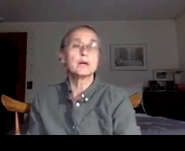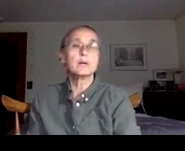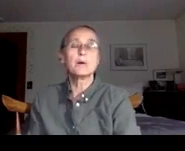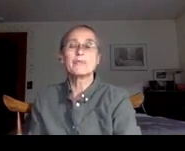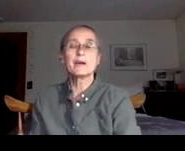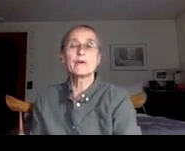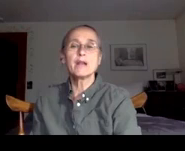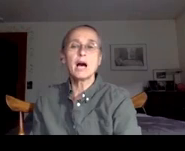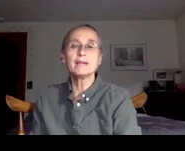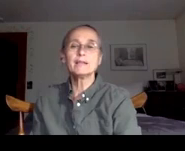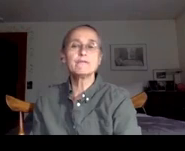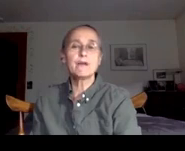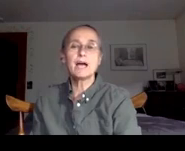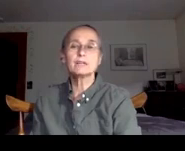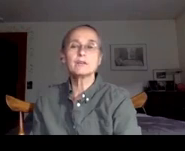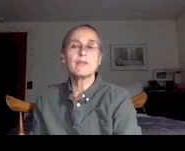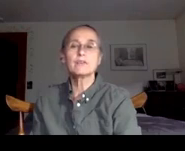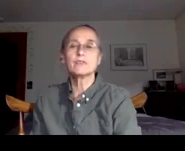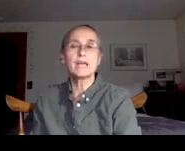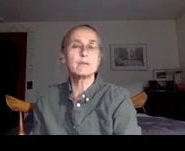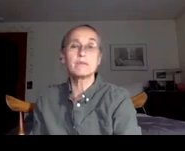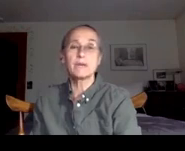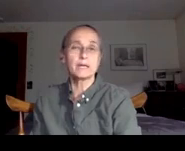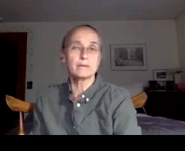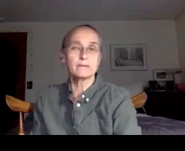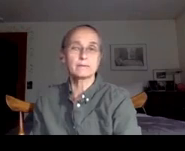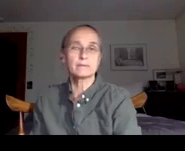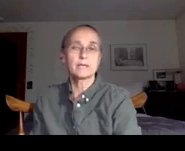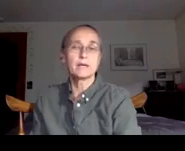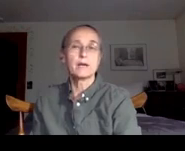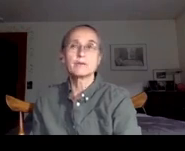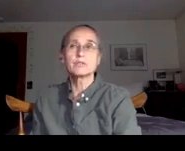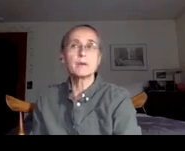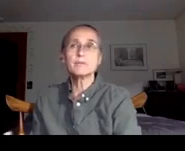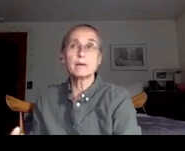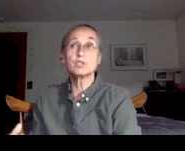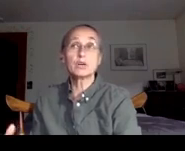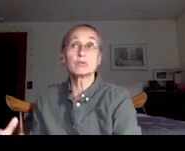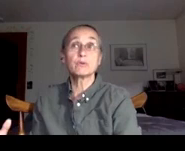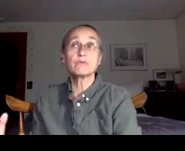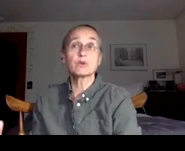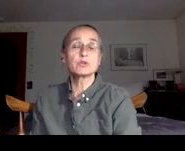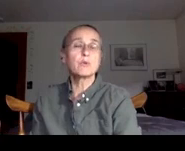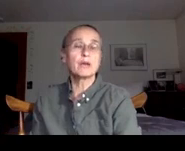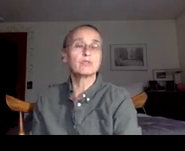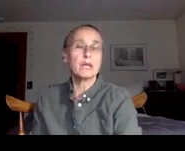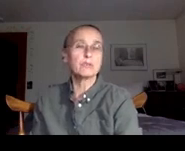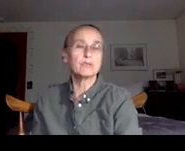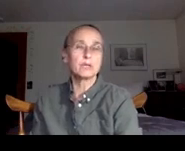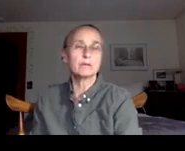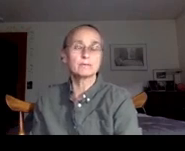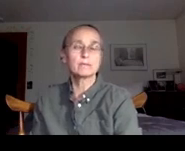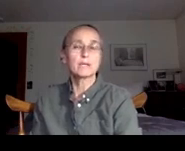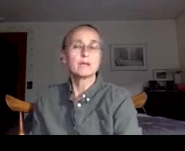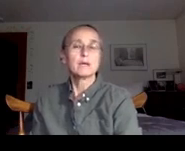interchangeably, but they are not, in fact, the same thing. They're sometimes just referred to as